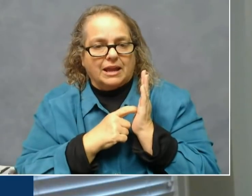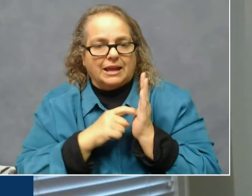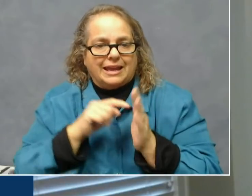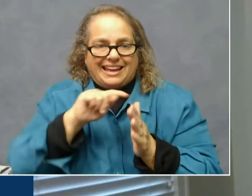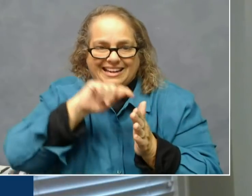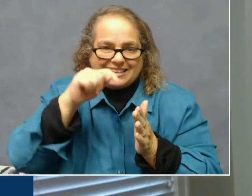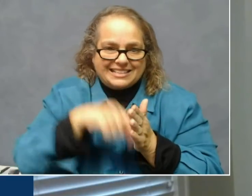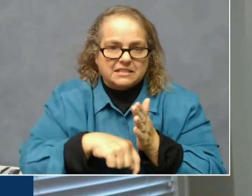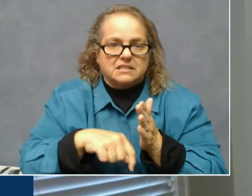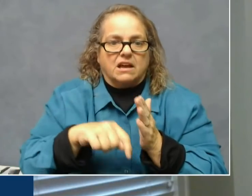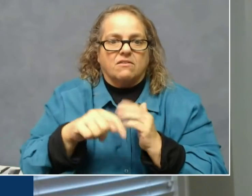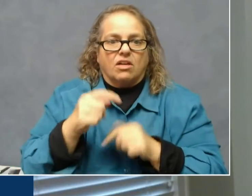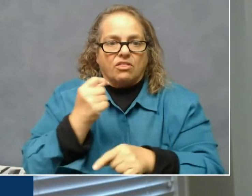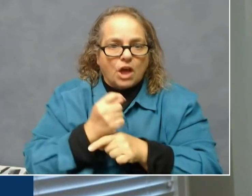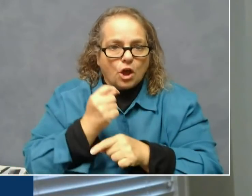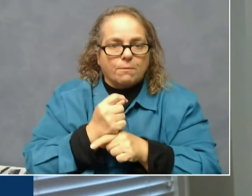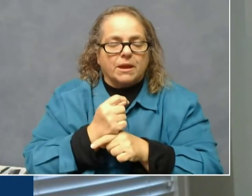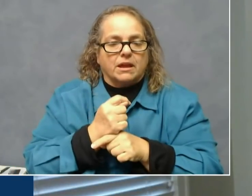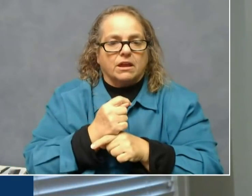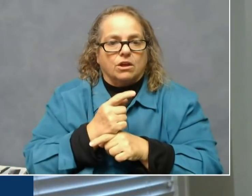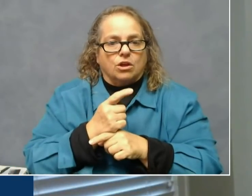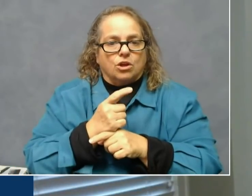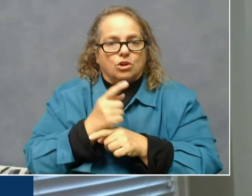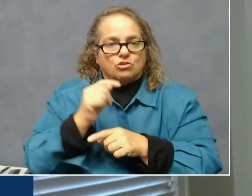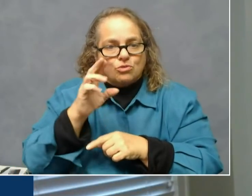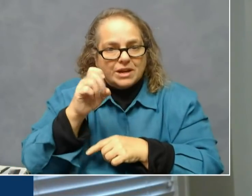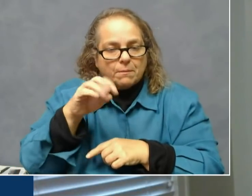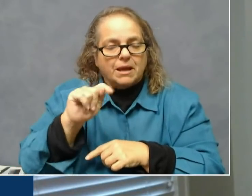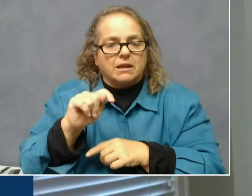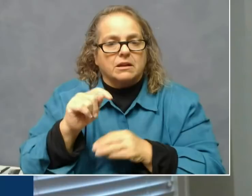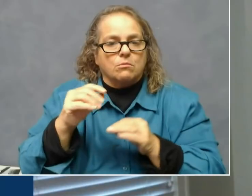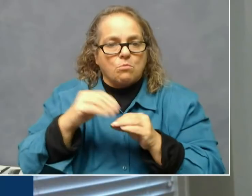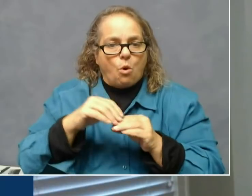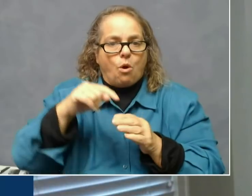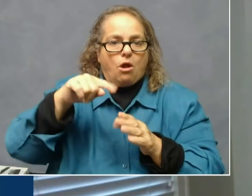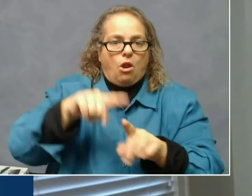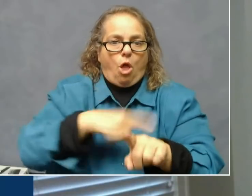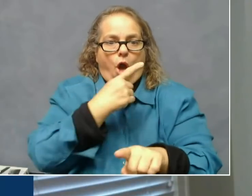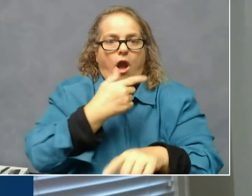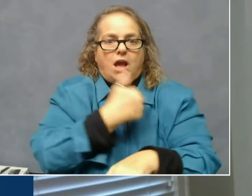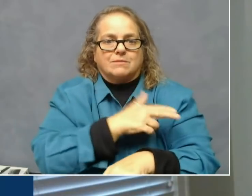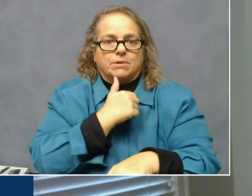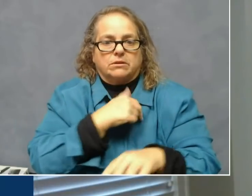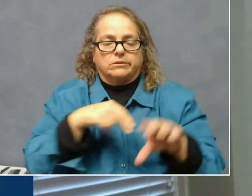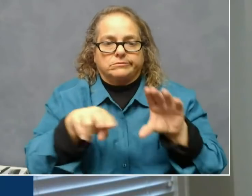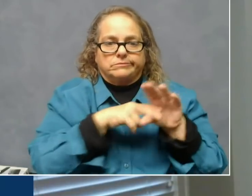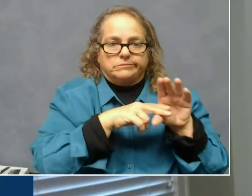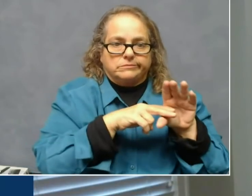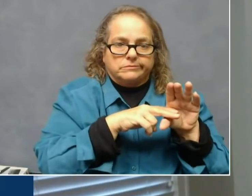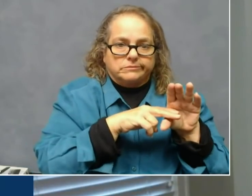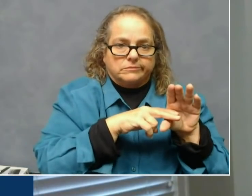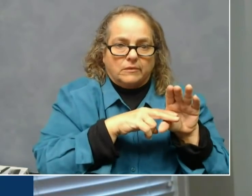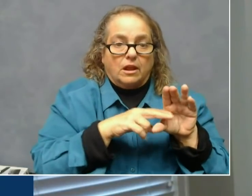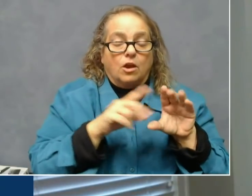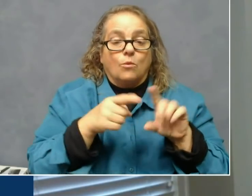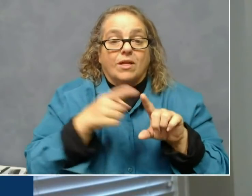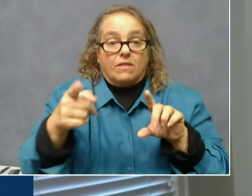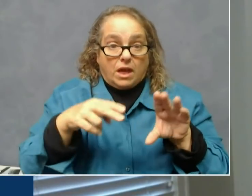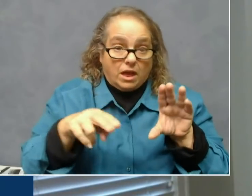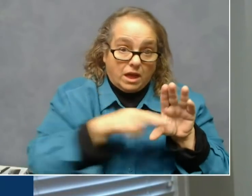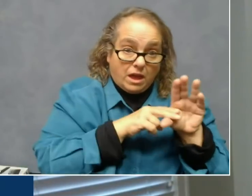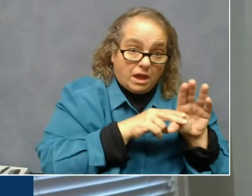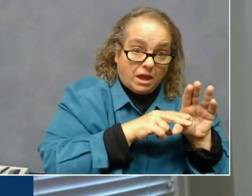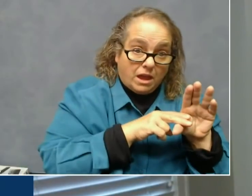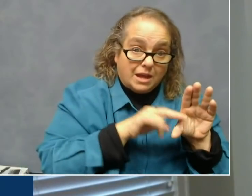therapies and treatment and extended hospital stays. And when they go in the hospital and occupy those beds, not only is it